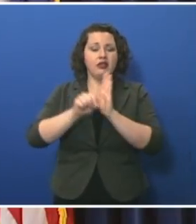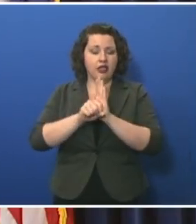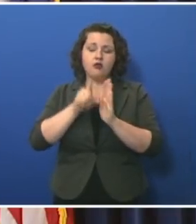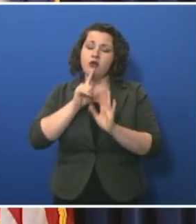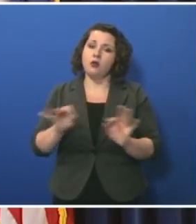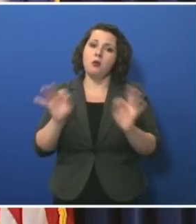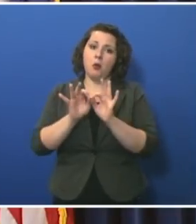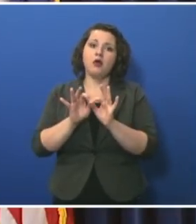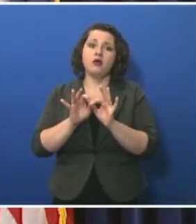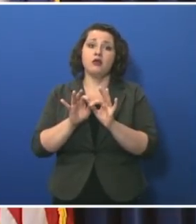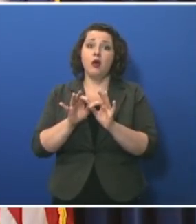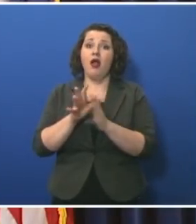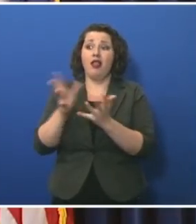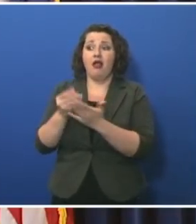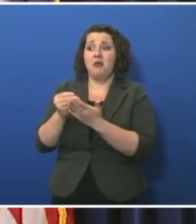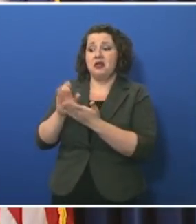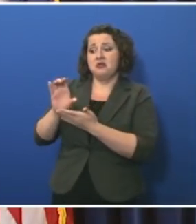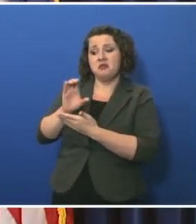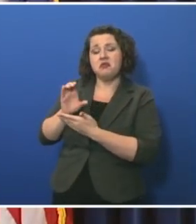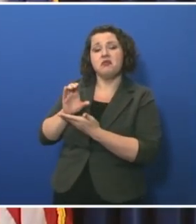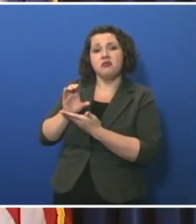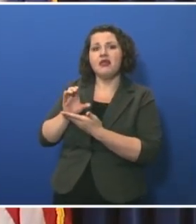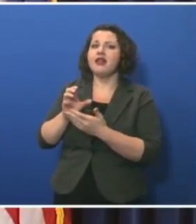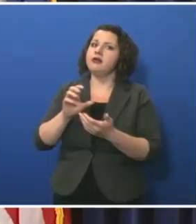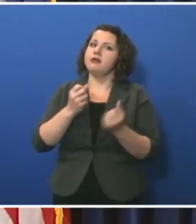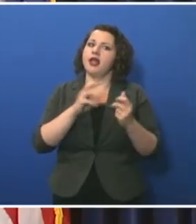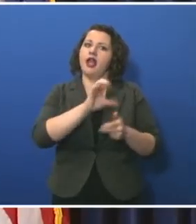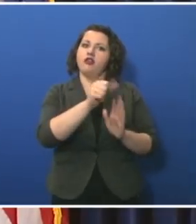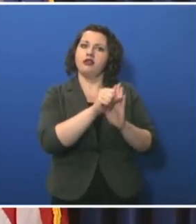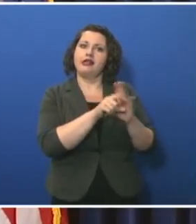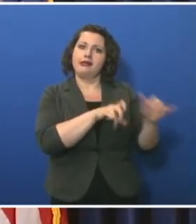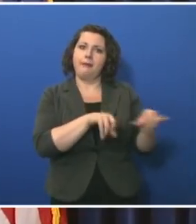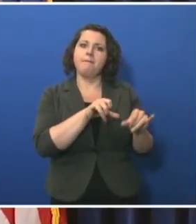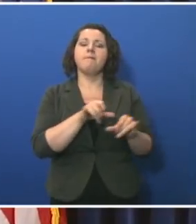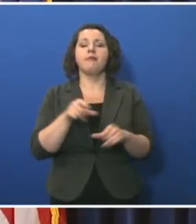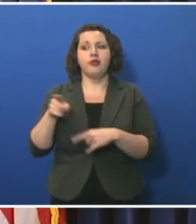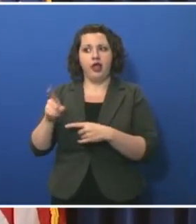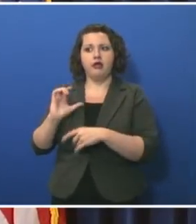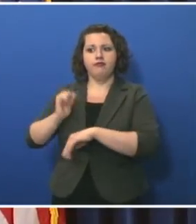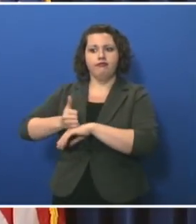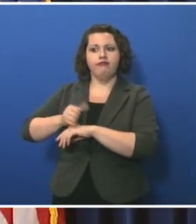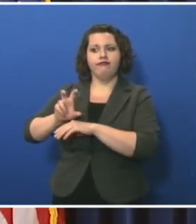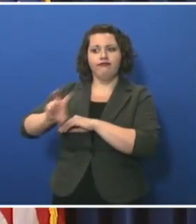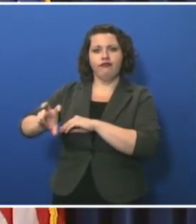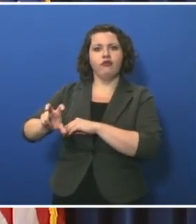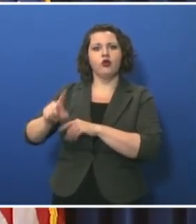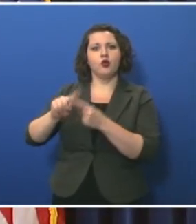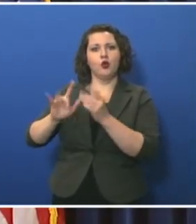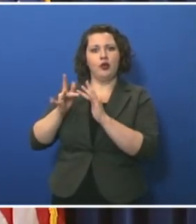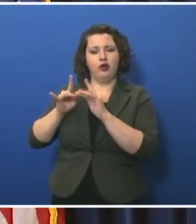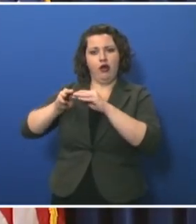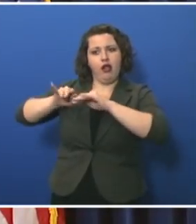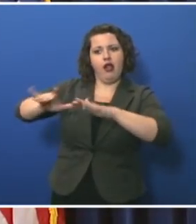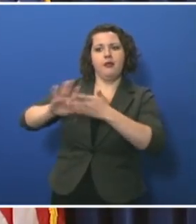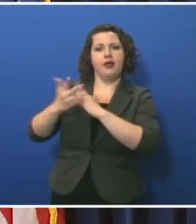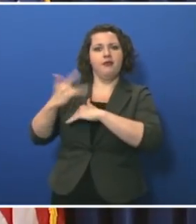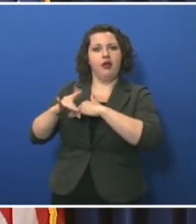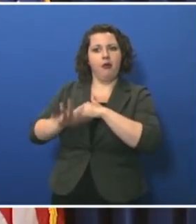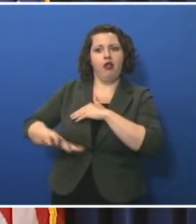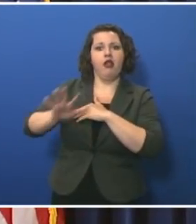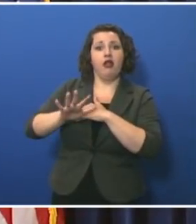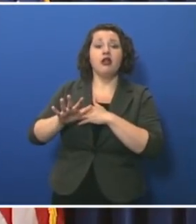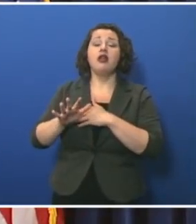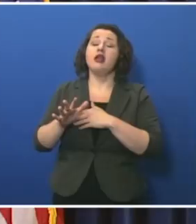that, of those dollars, as many other states are doing, will be allocated towards that. A good chunk of that is going to